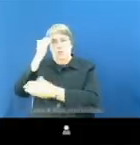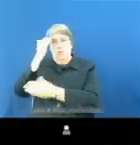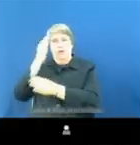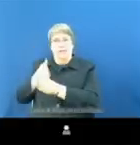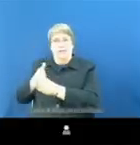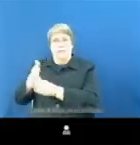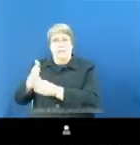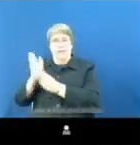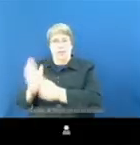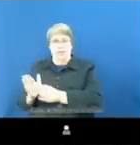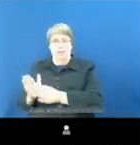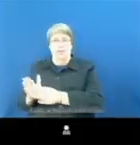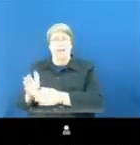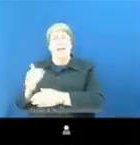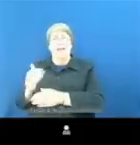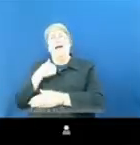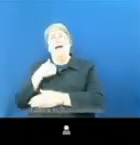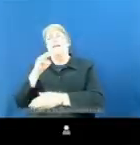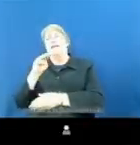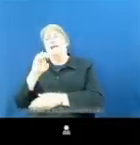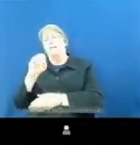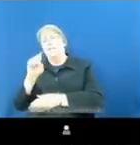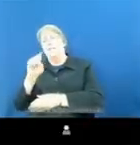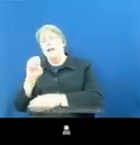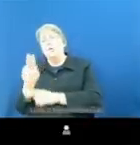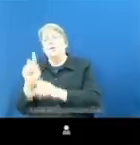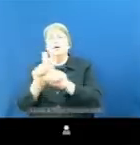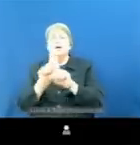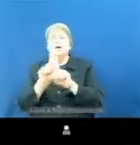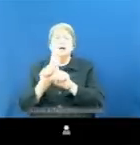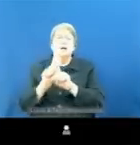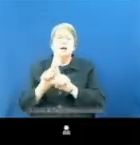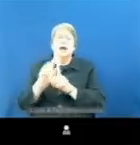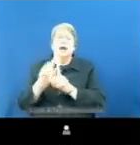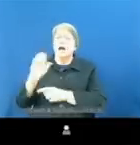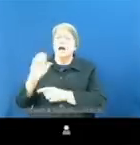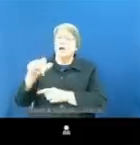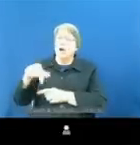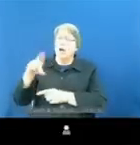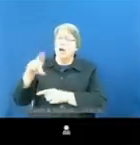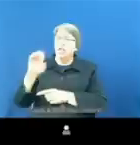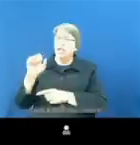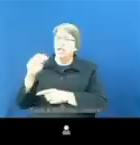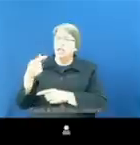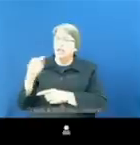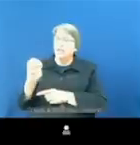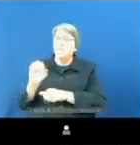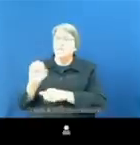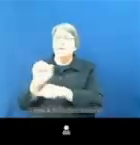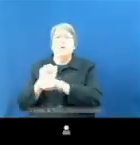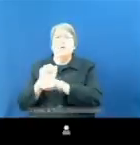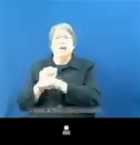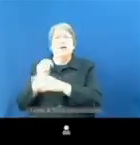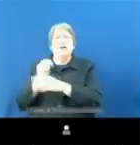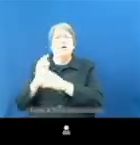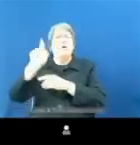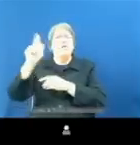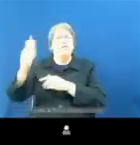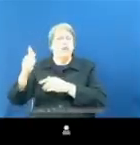working with a mentor, working with a colleague, collaborating over a substantial period of time, usually a year,